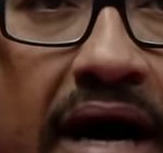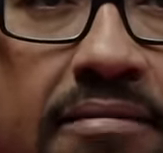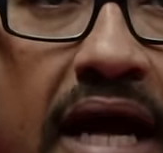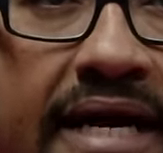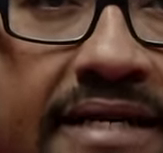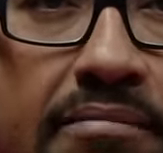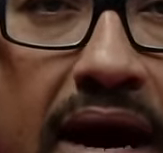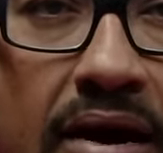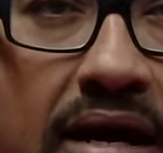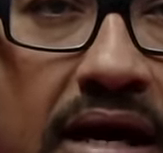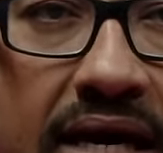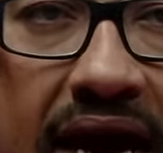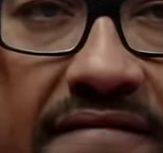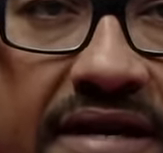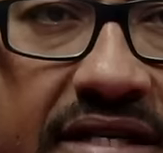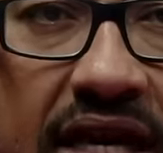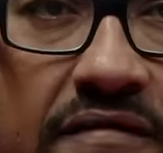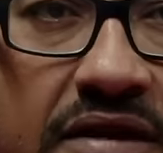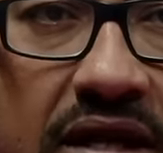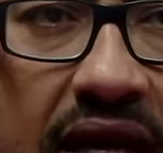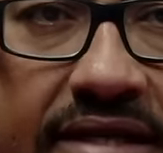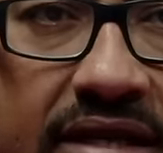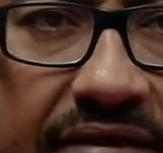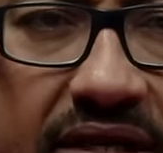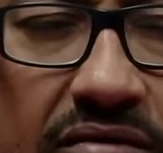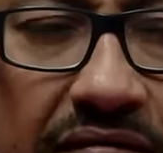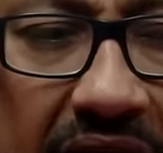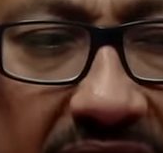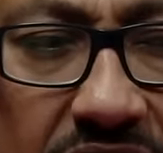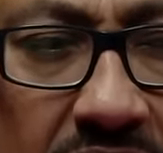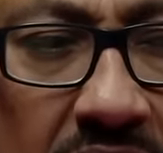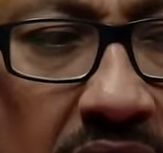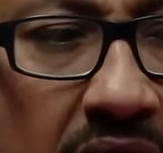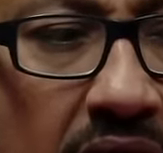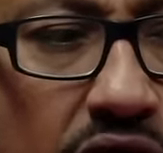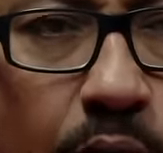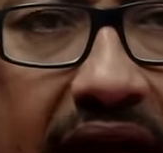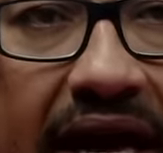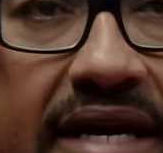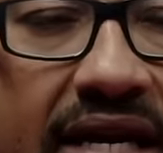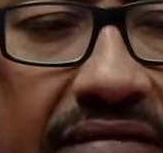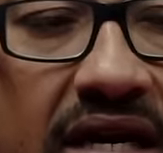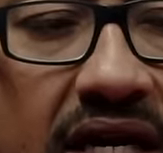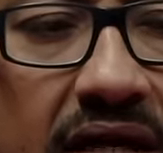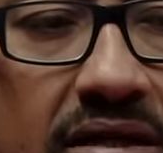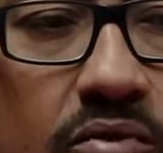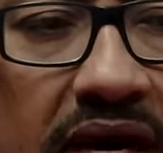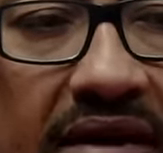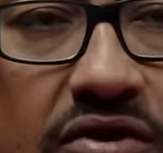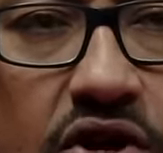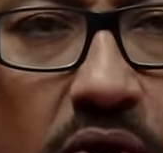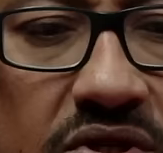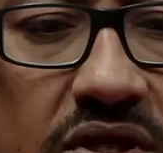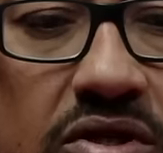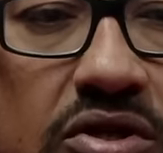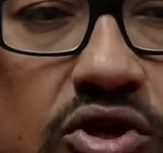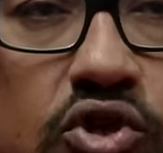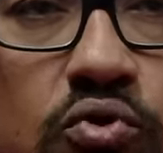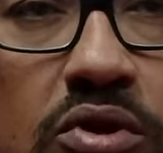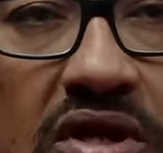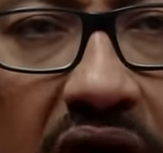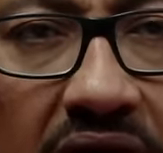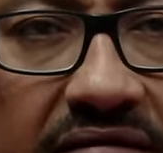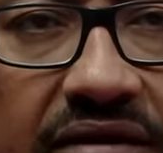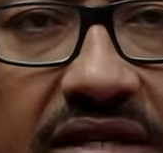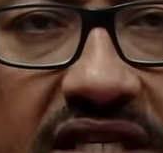line. The bottom line is America gave itself to the lust of its own flesh. The reality of it is we have chosen